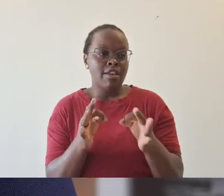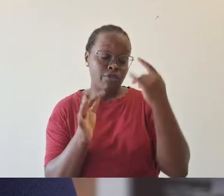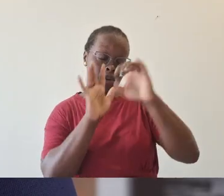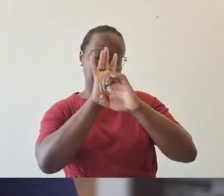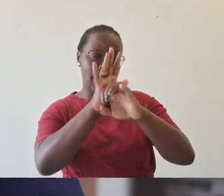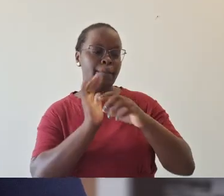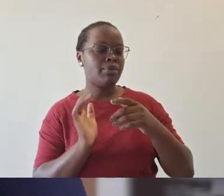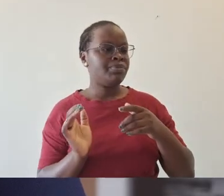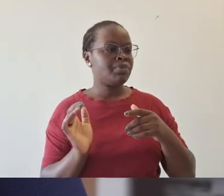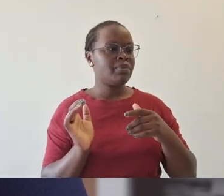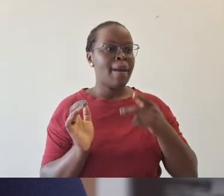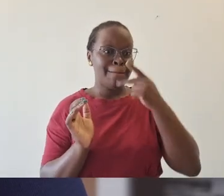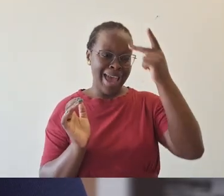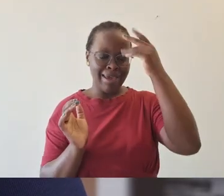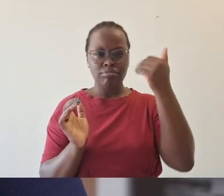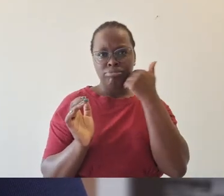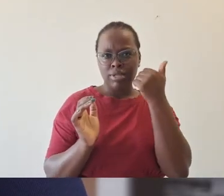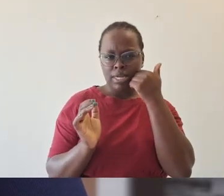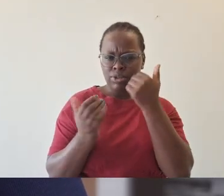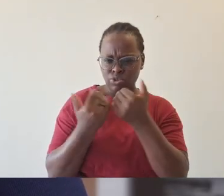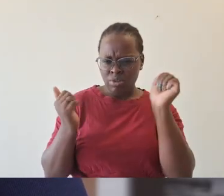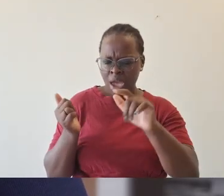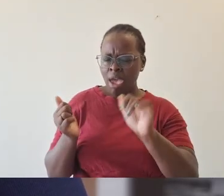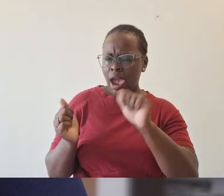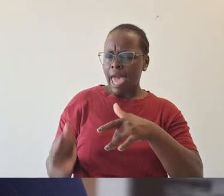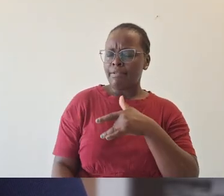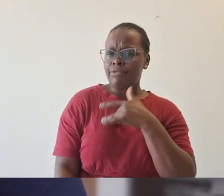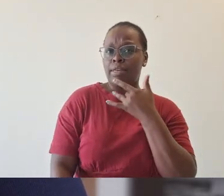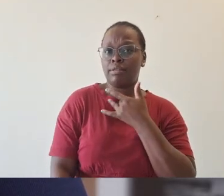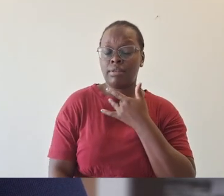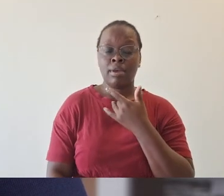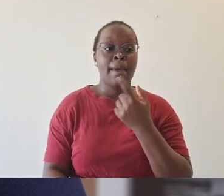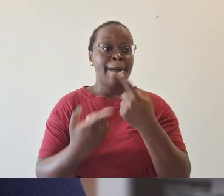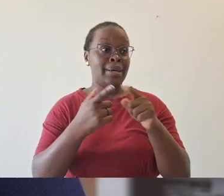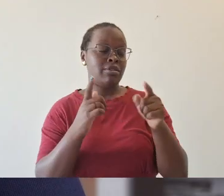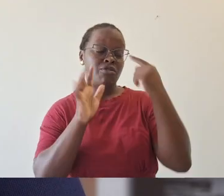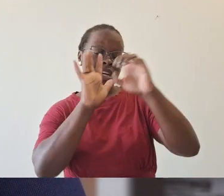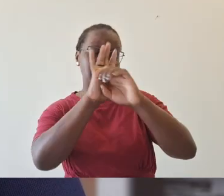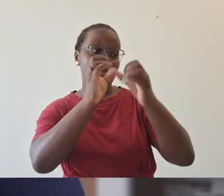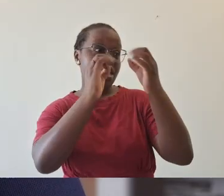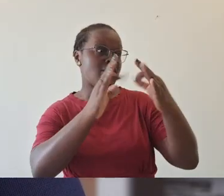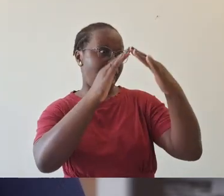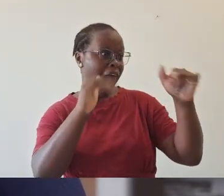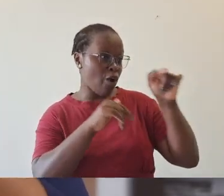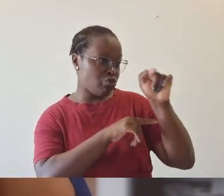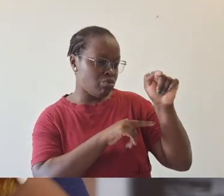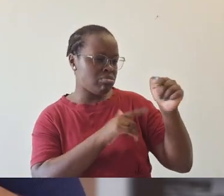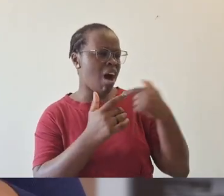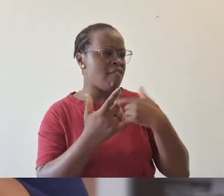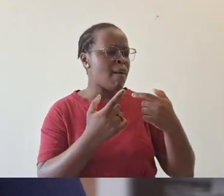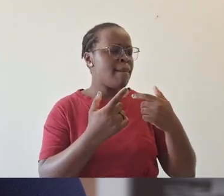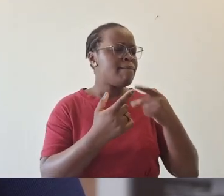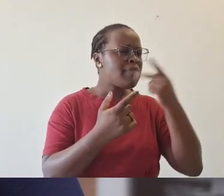disciplining their child, the parent will definitely pick it up. A household where people are shouting or, all of the